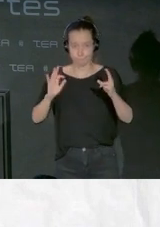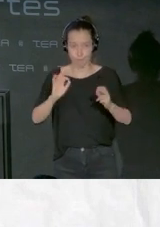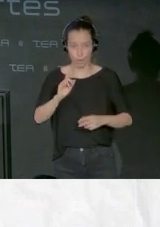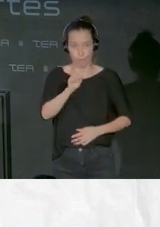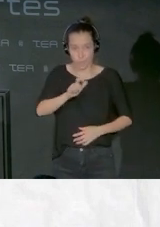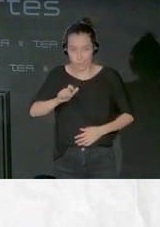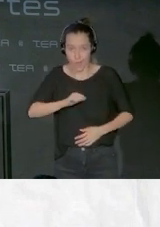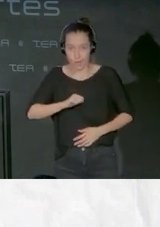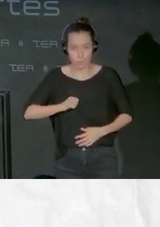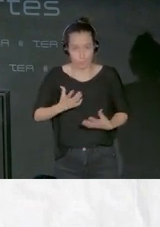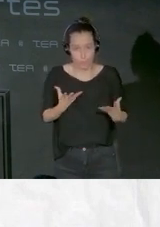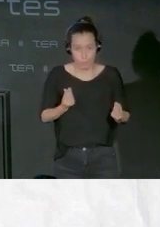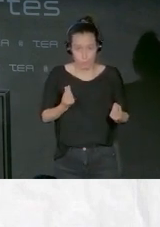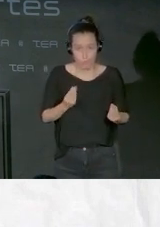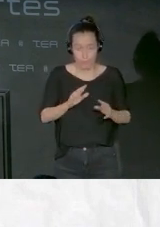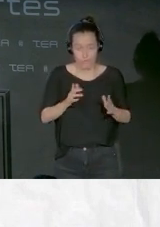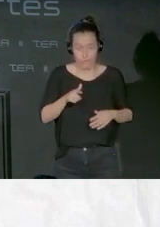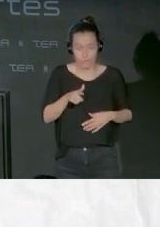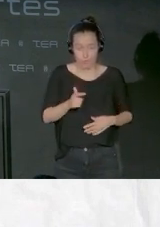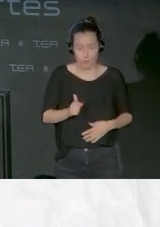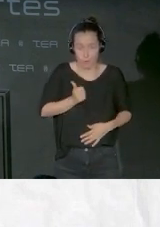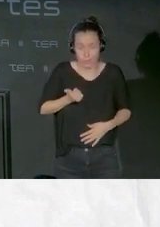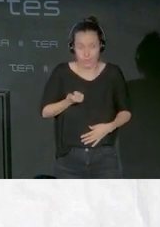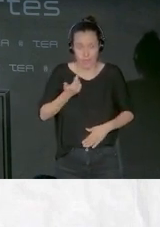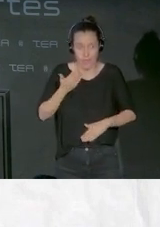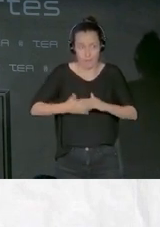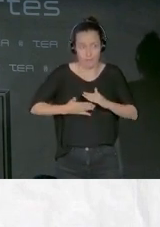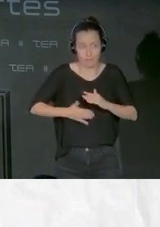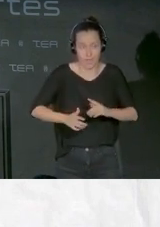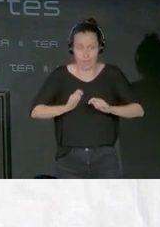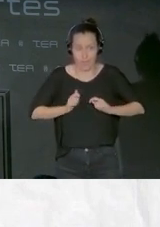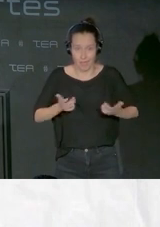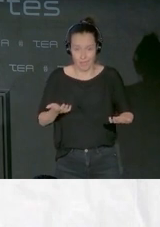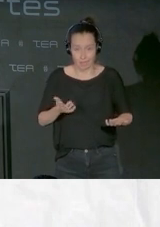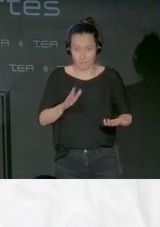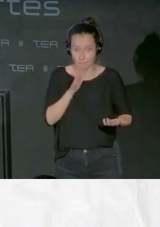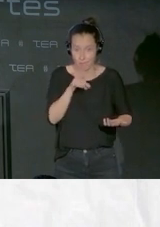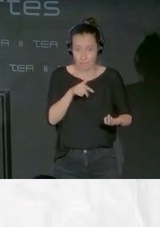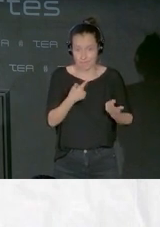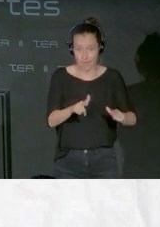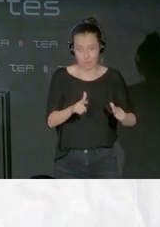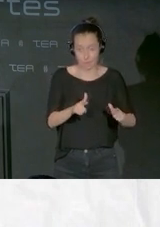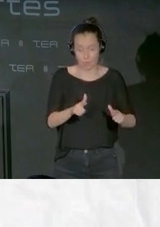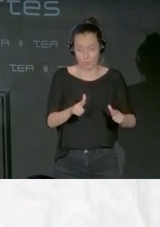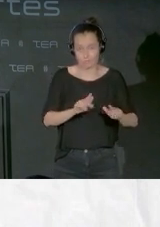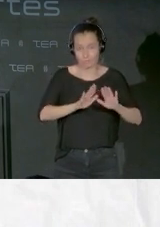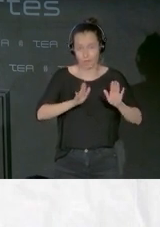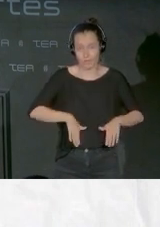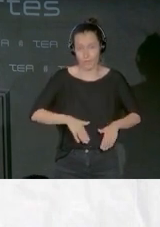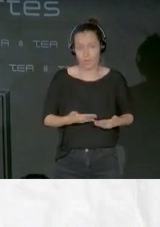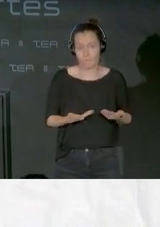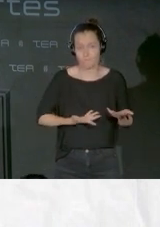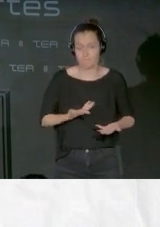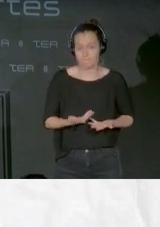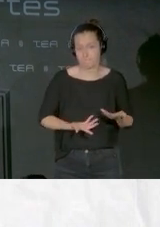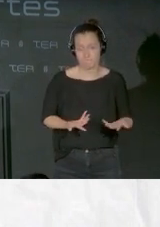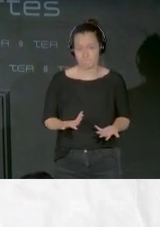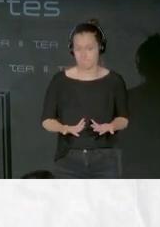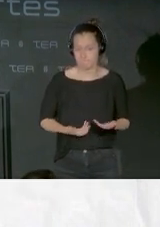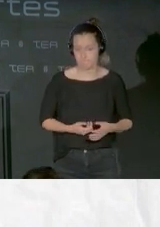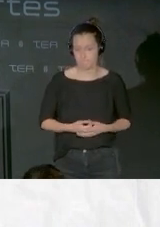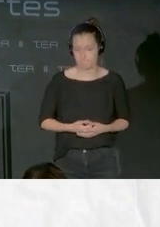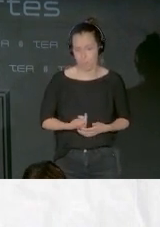developed, it's a project that doesn't necessarily continue, and particularly the small companies don't necessarily have five games that are developing at any one time. So